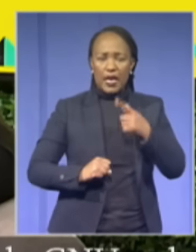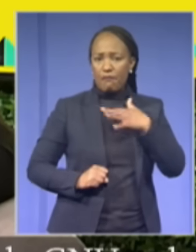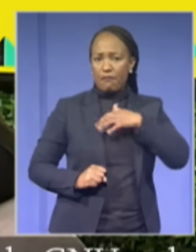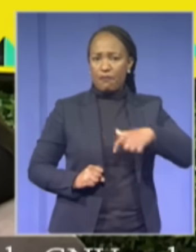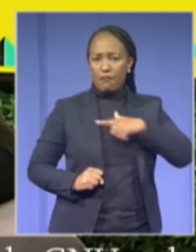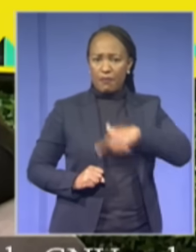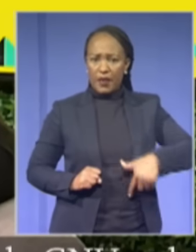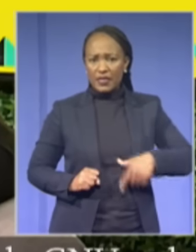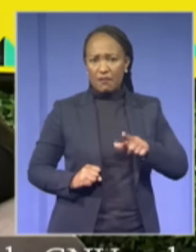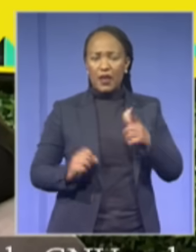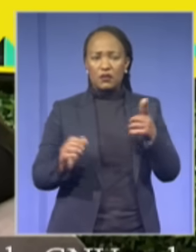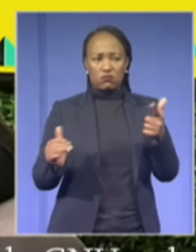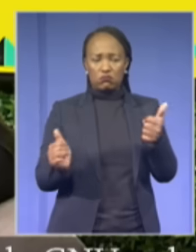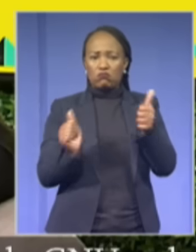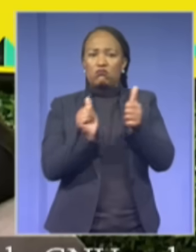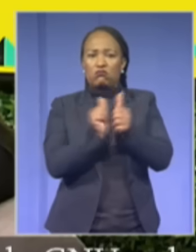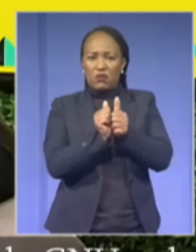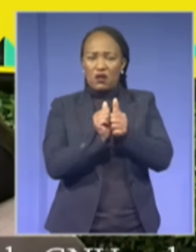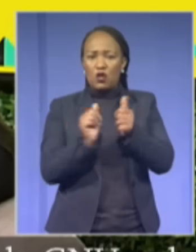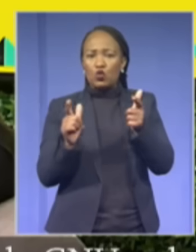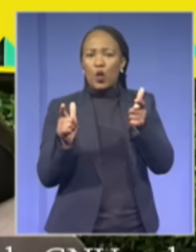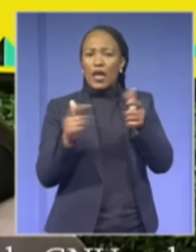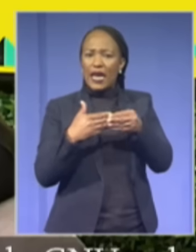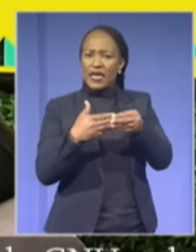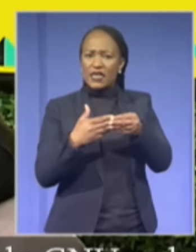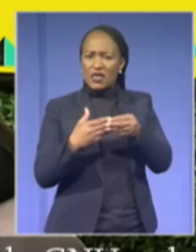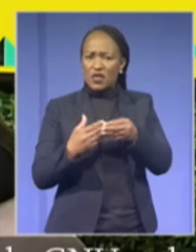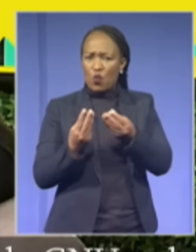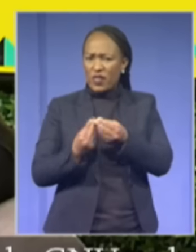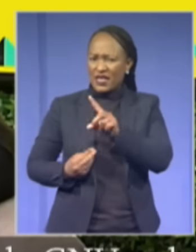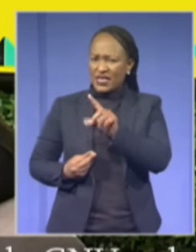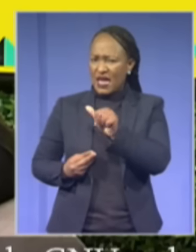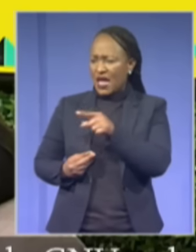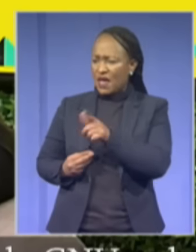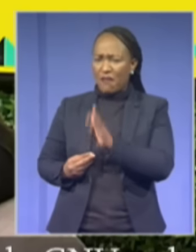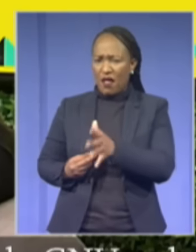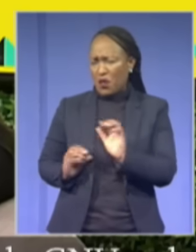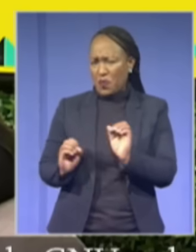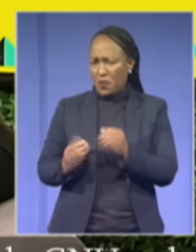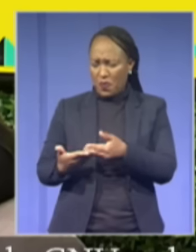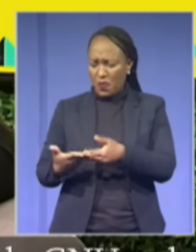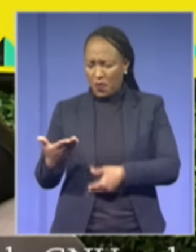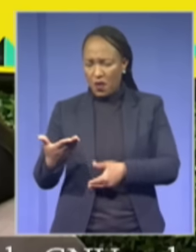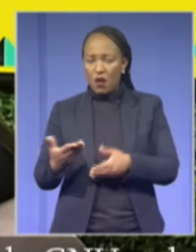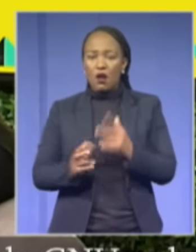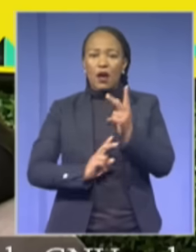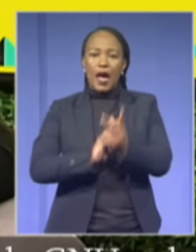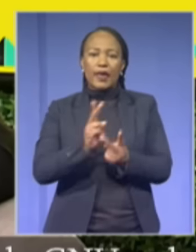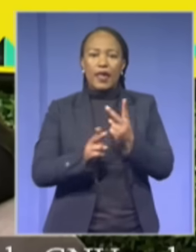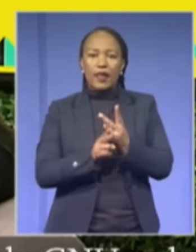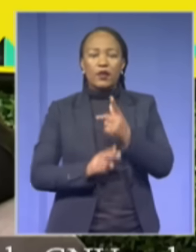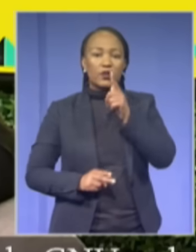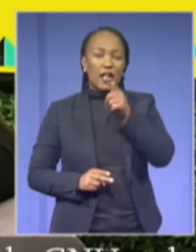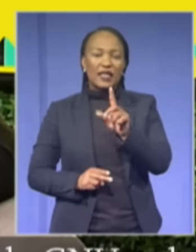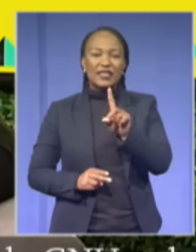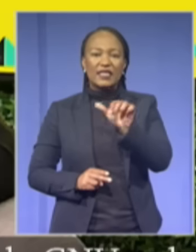must co-govern with the leader of the Democratic Alliance. And secondly, we continue to remind the DA we are not in a